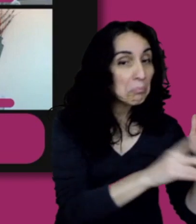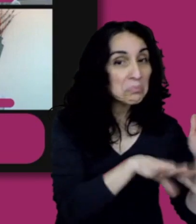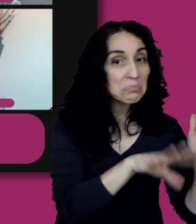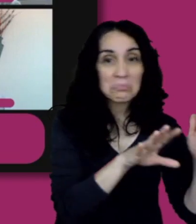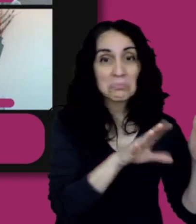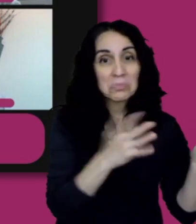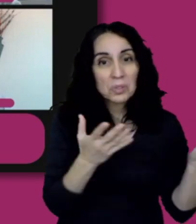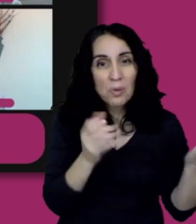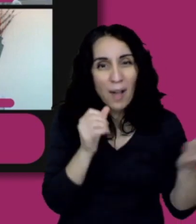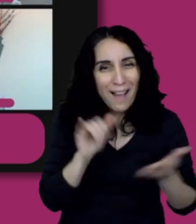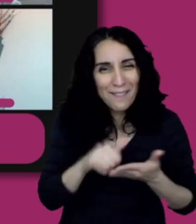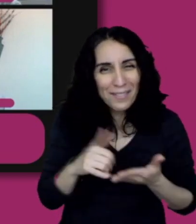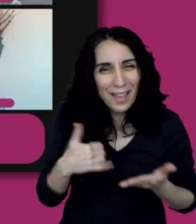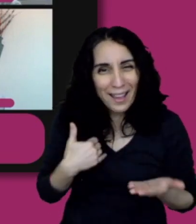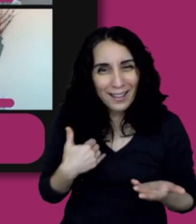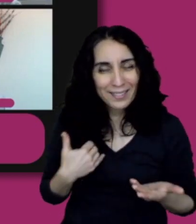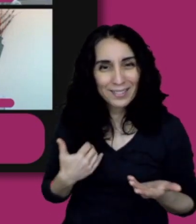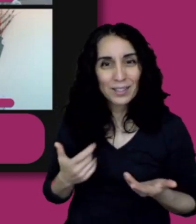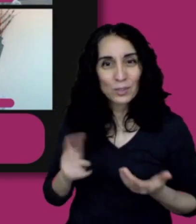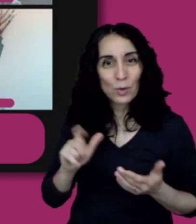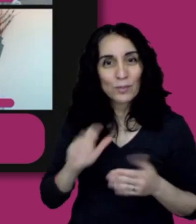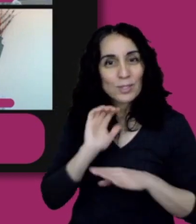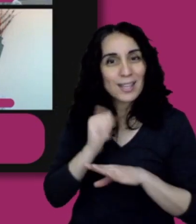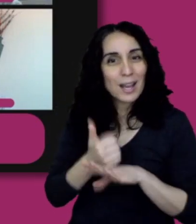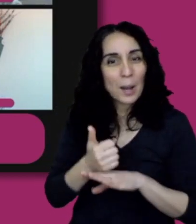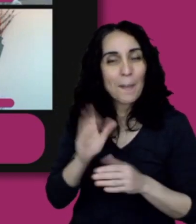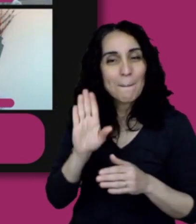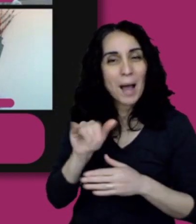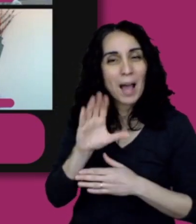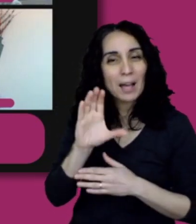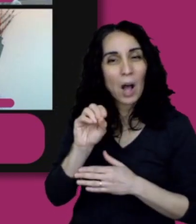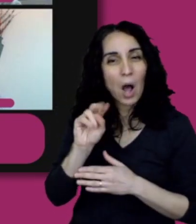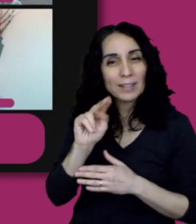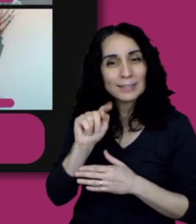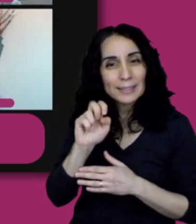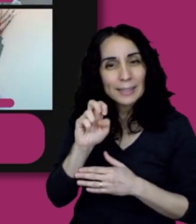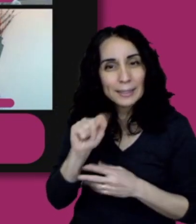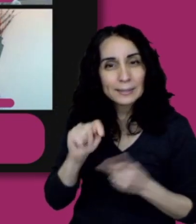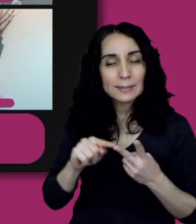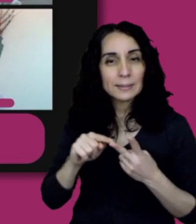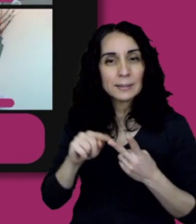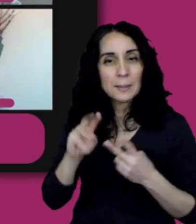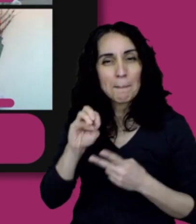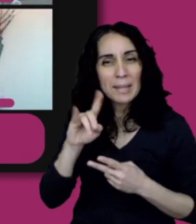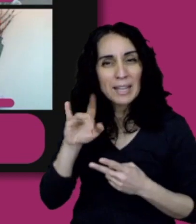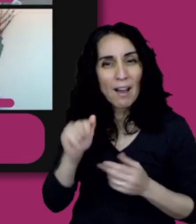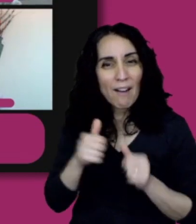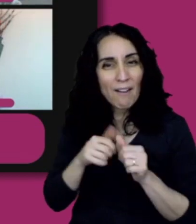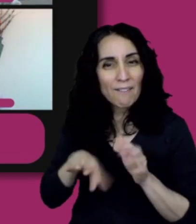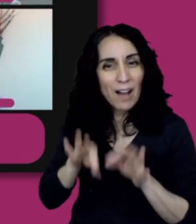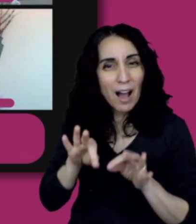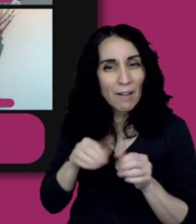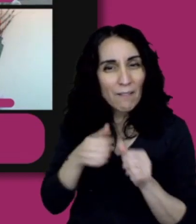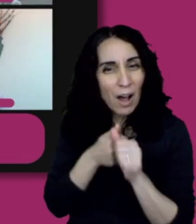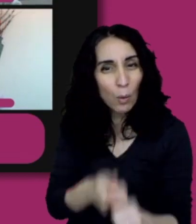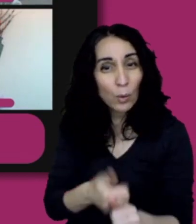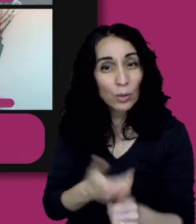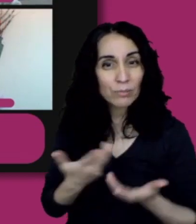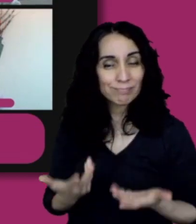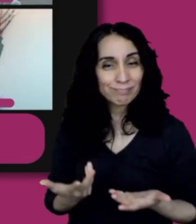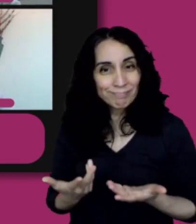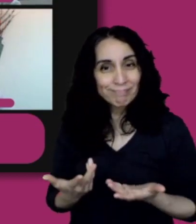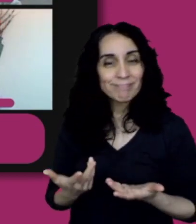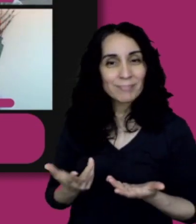have social media followers and things like that. So first day, you end up like, what if the people don't come? What if no one finds us?